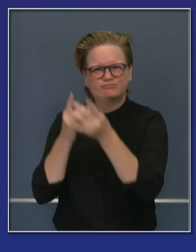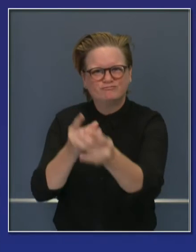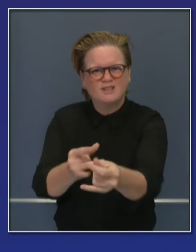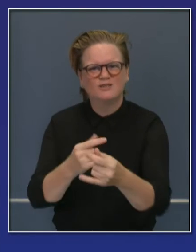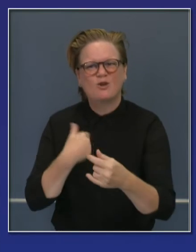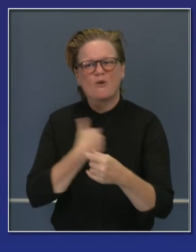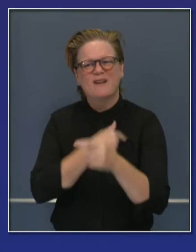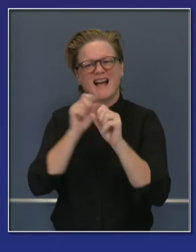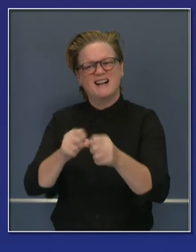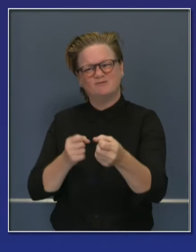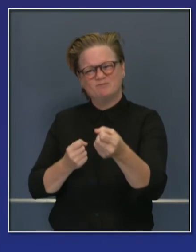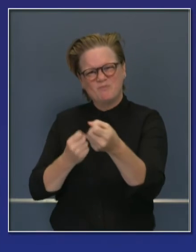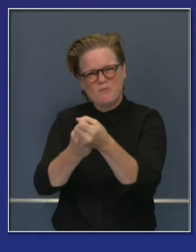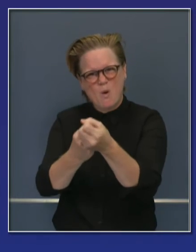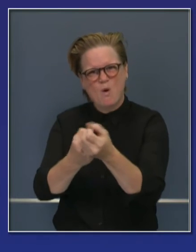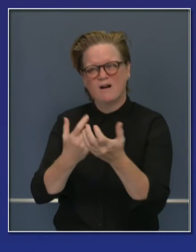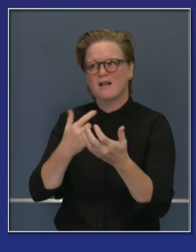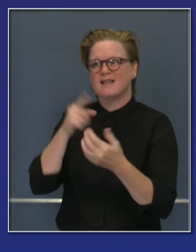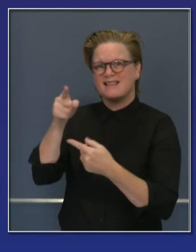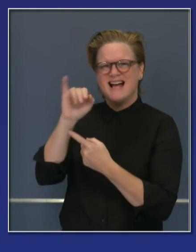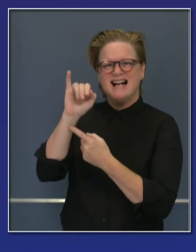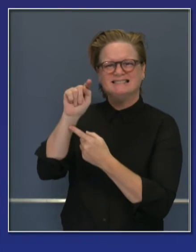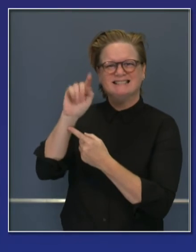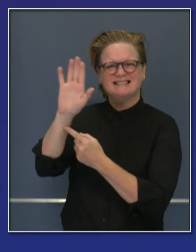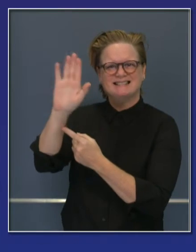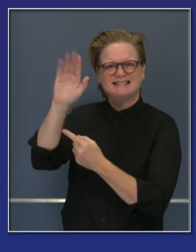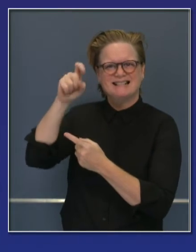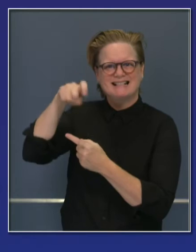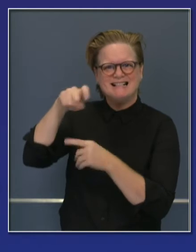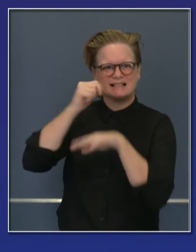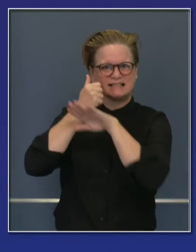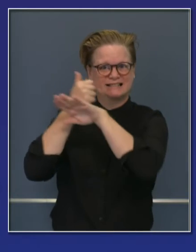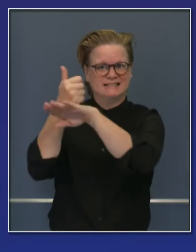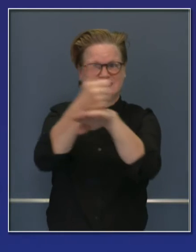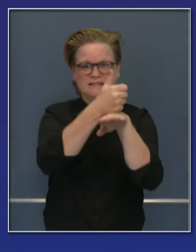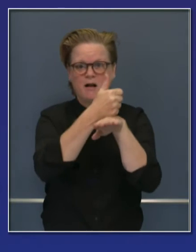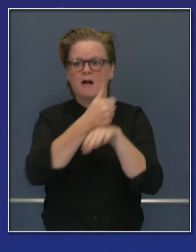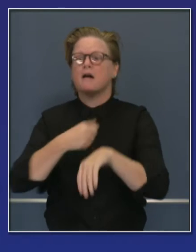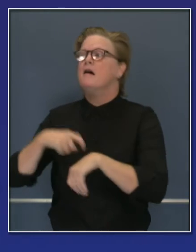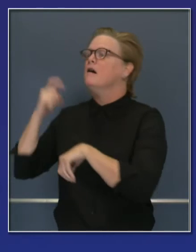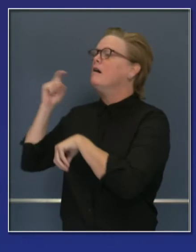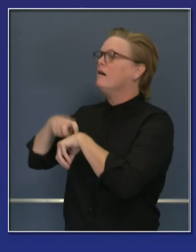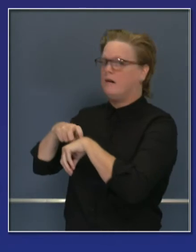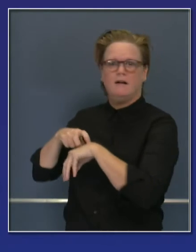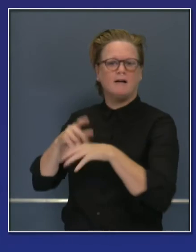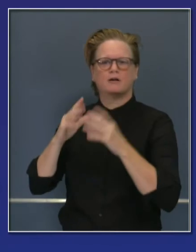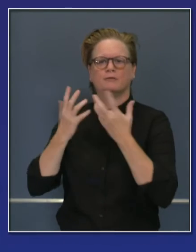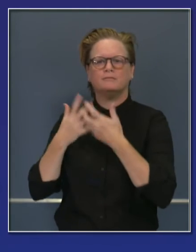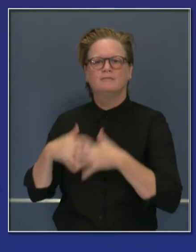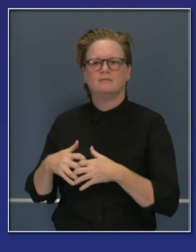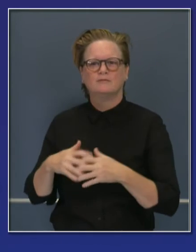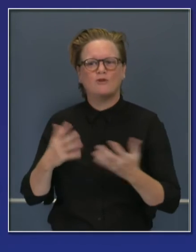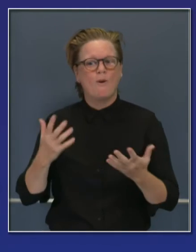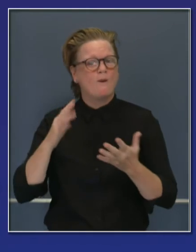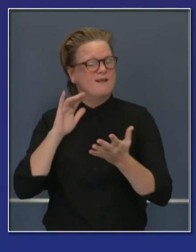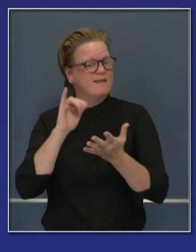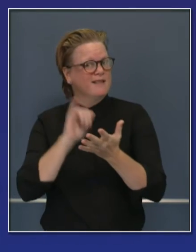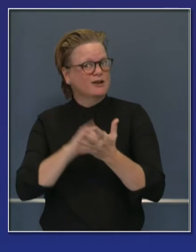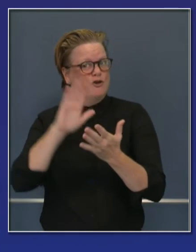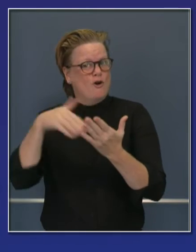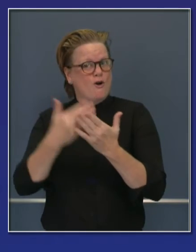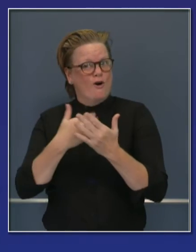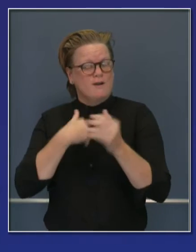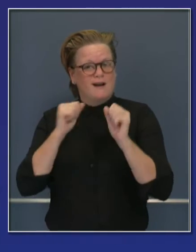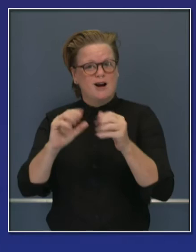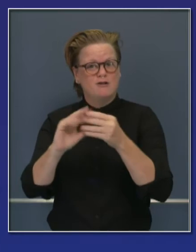an update on where we are on vaccinations. We are making real progress. I'm very proud of the teams that we have